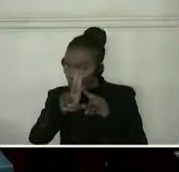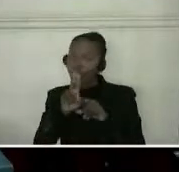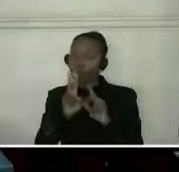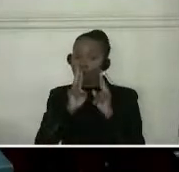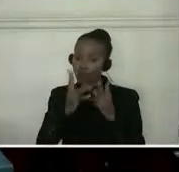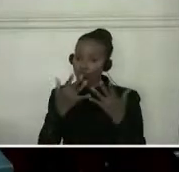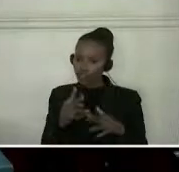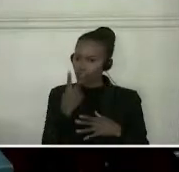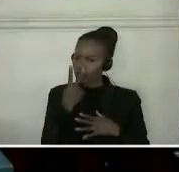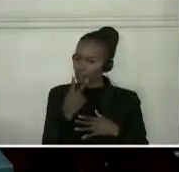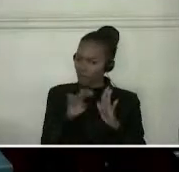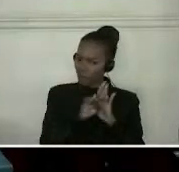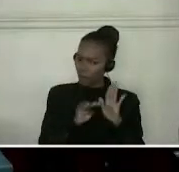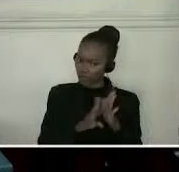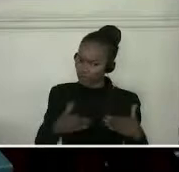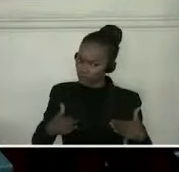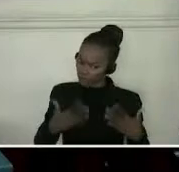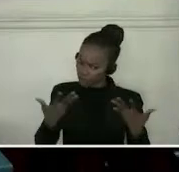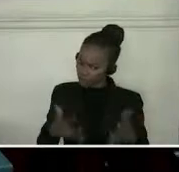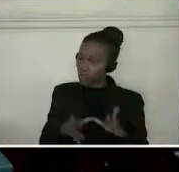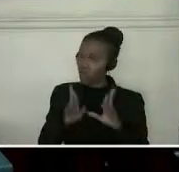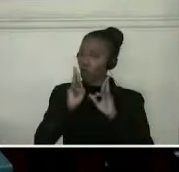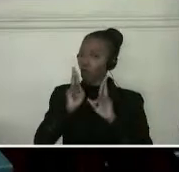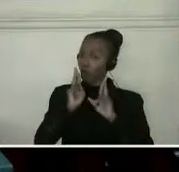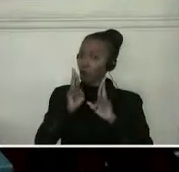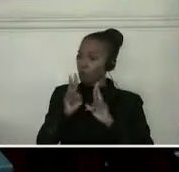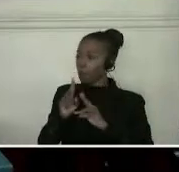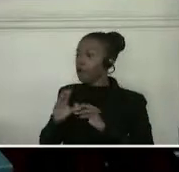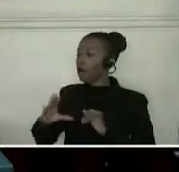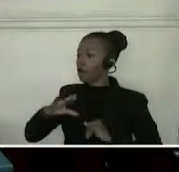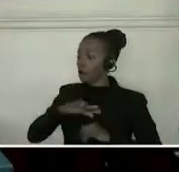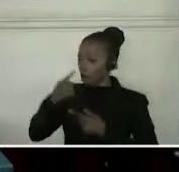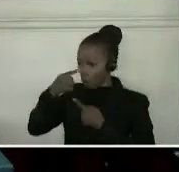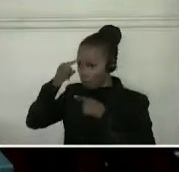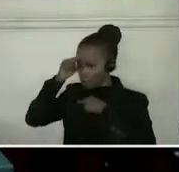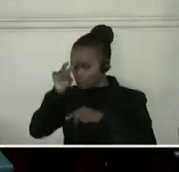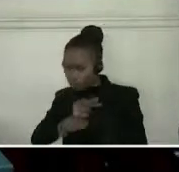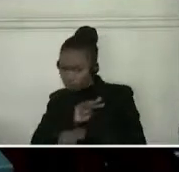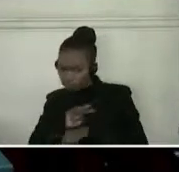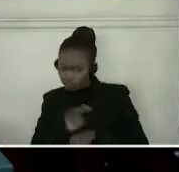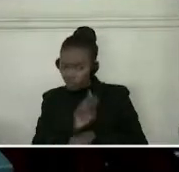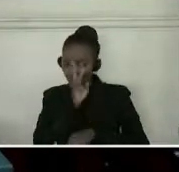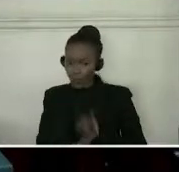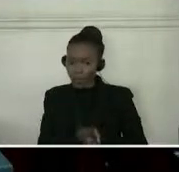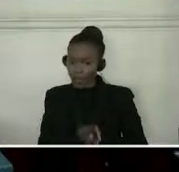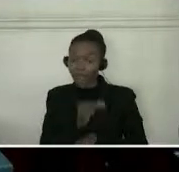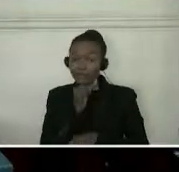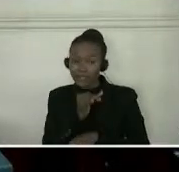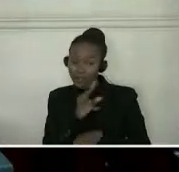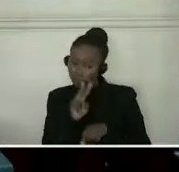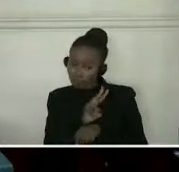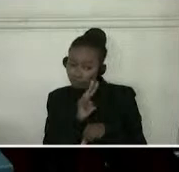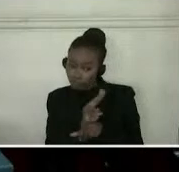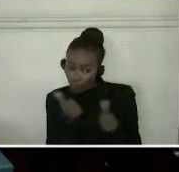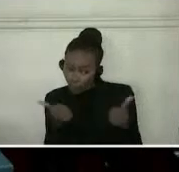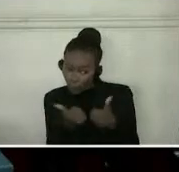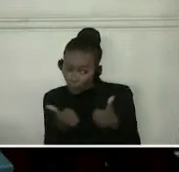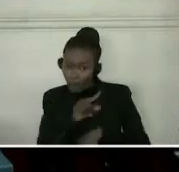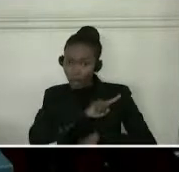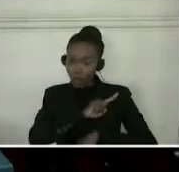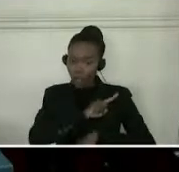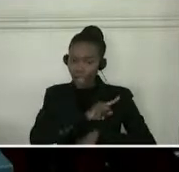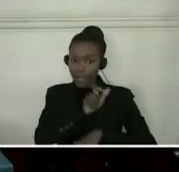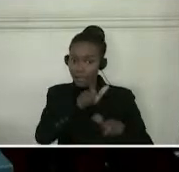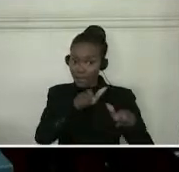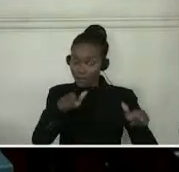last year one hopes that the new committee will closely monitor activities in that area i am saying closely monitor because the authorities of that